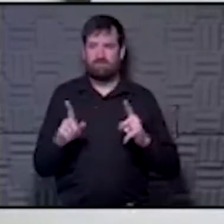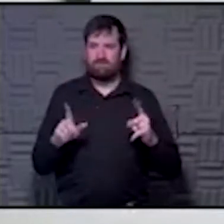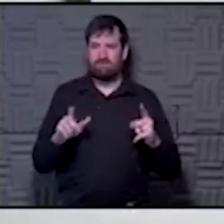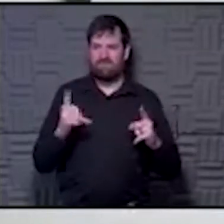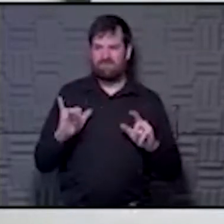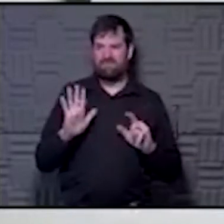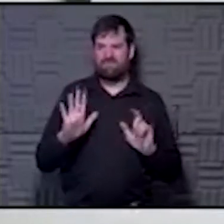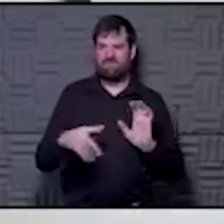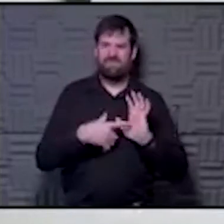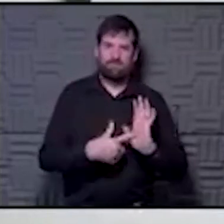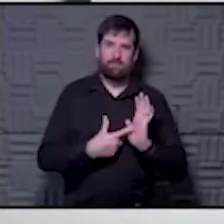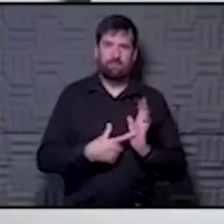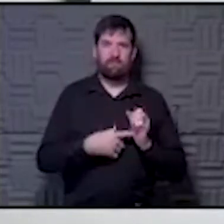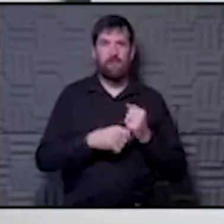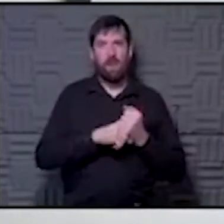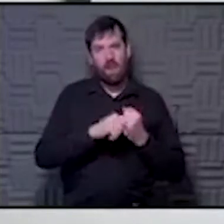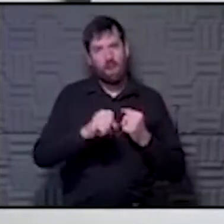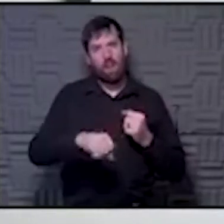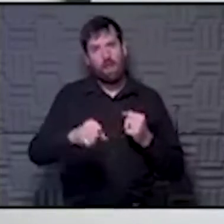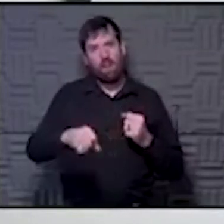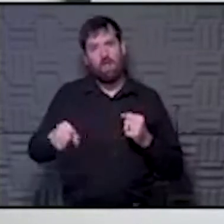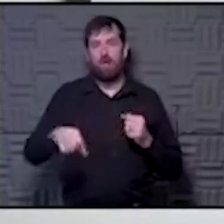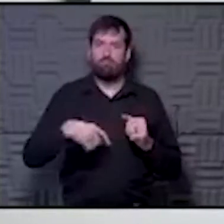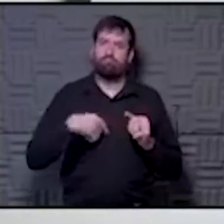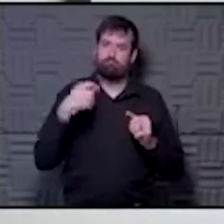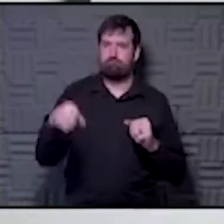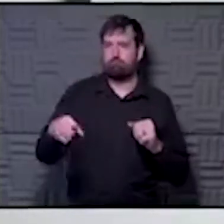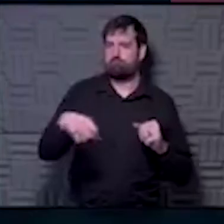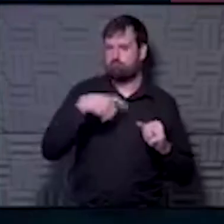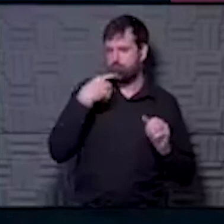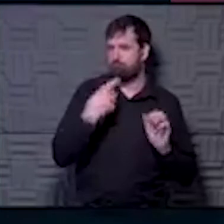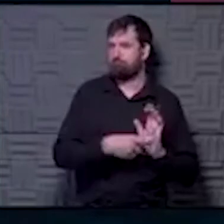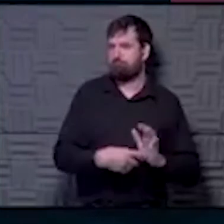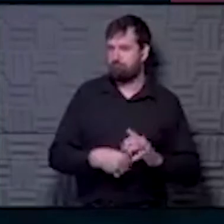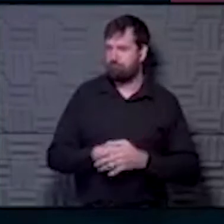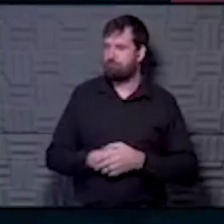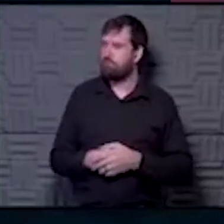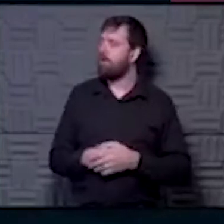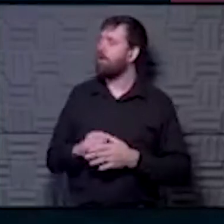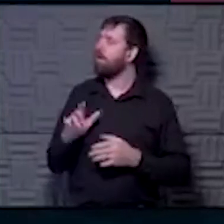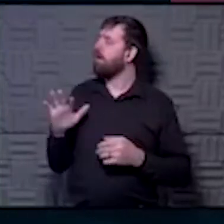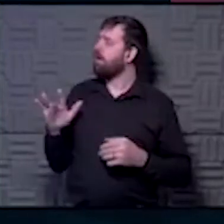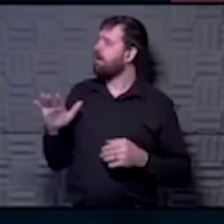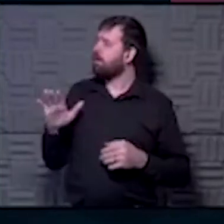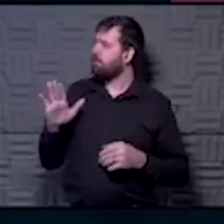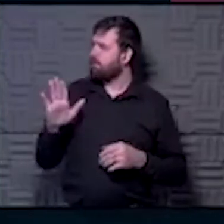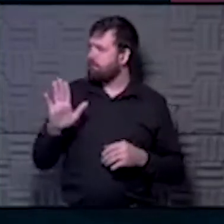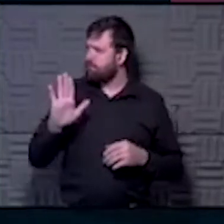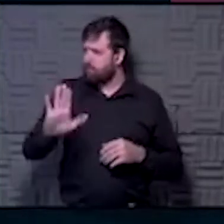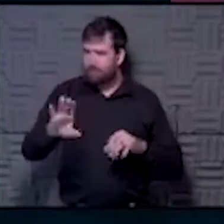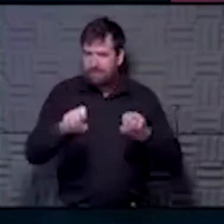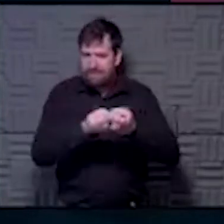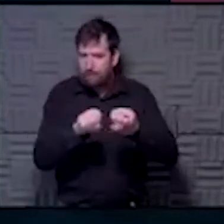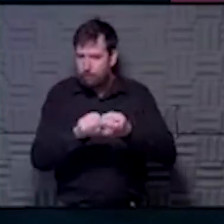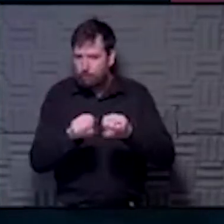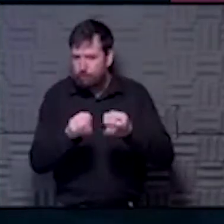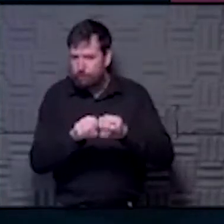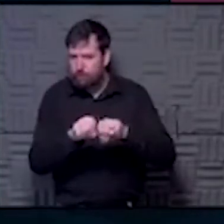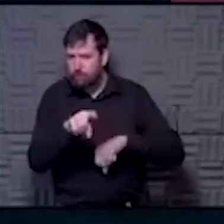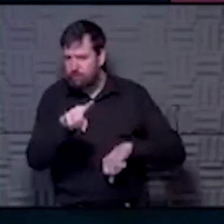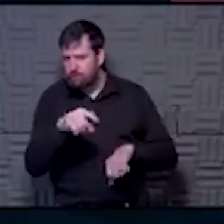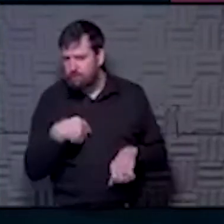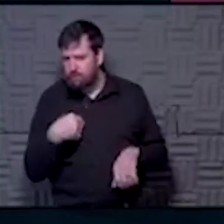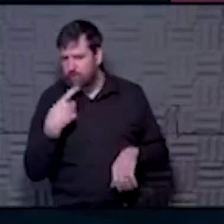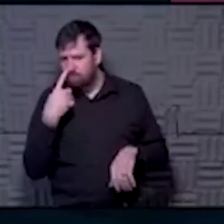symptoms dragging on is definitely we're definitely seeing it. Hey, those sneakers in your background there. Tell